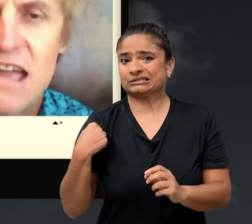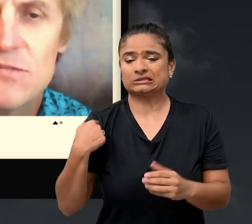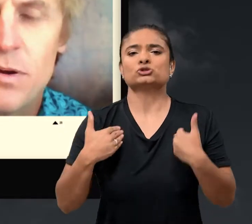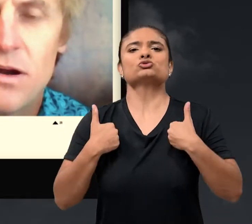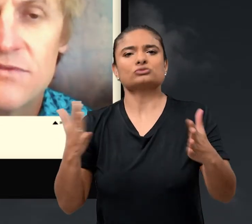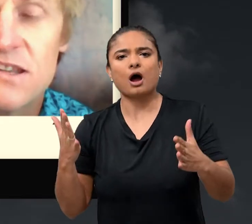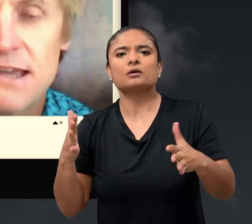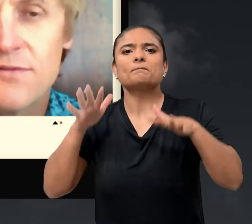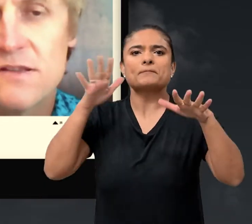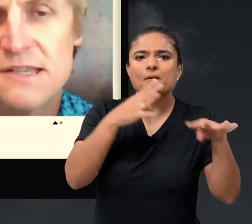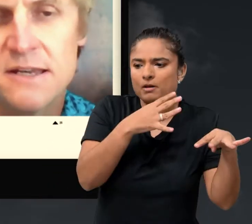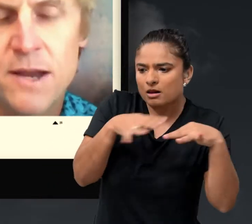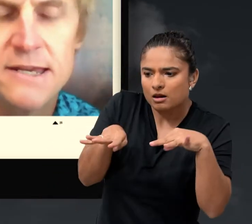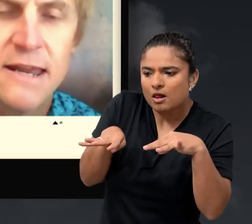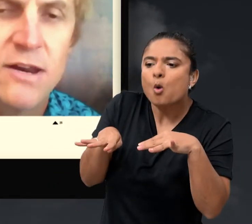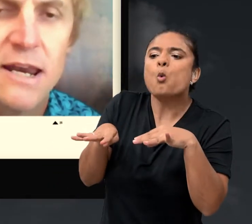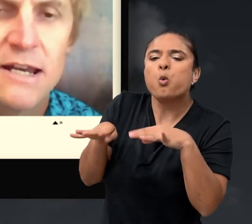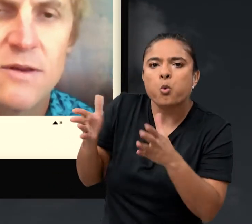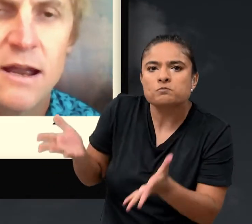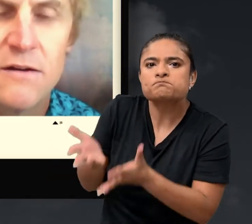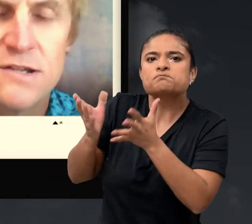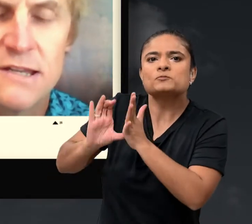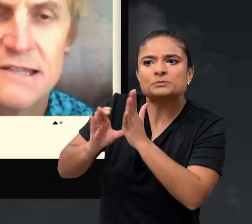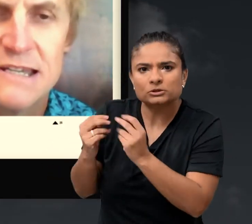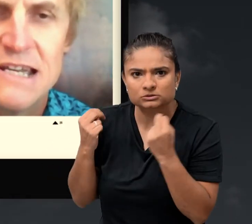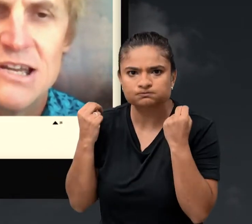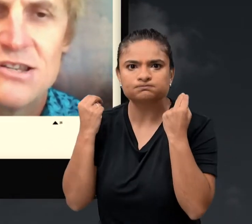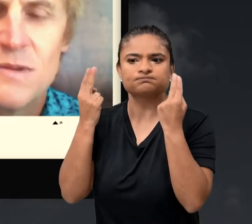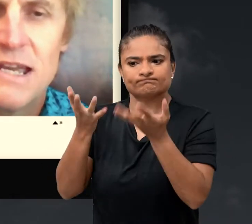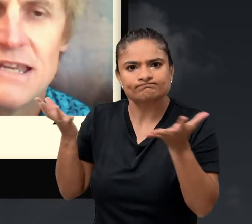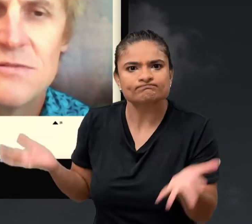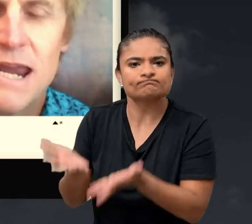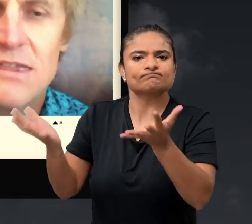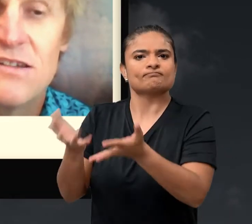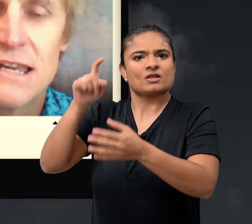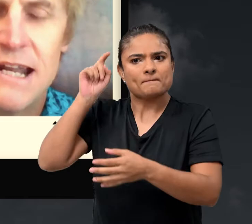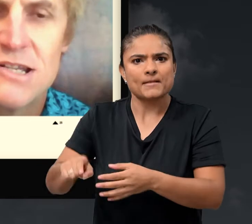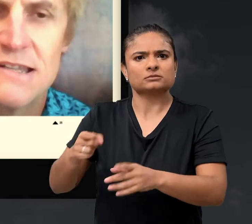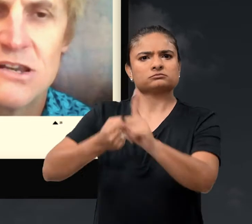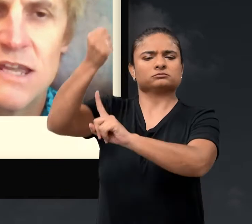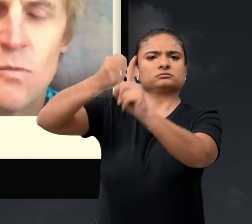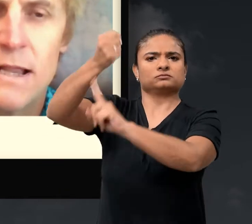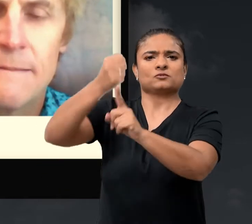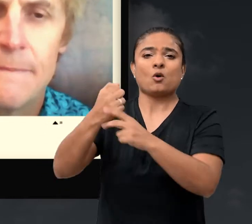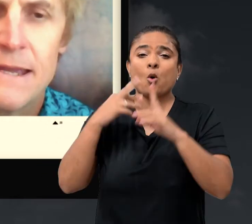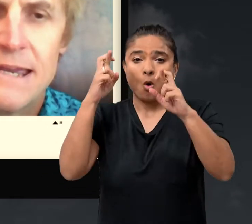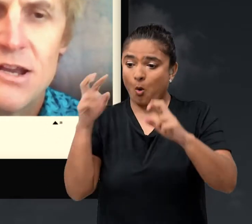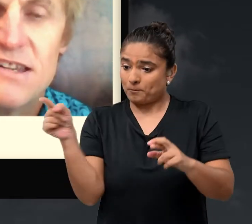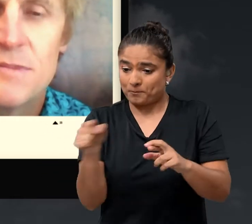disability as part of this diversity debate, and I'd really like to encourage us to begin to make those connections and think,